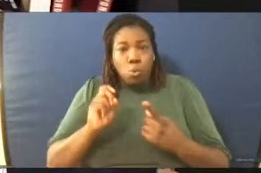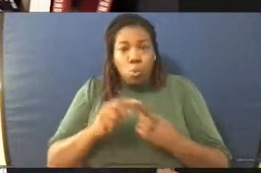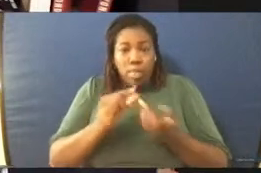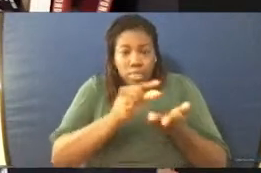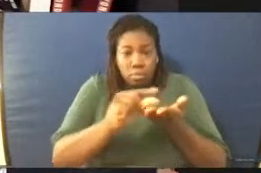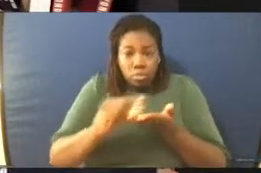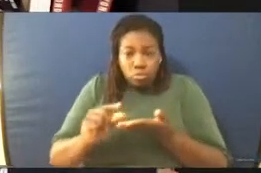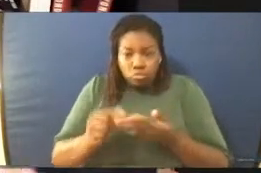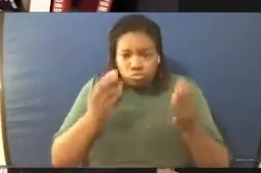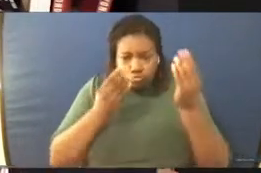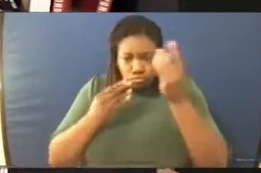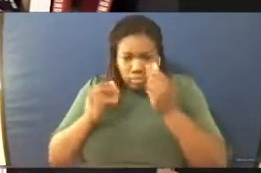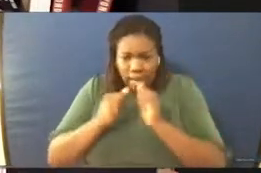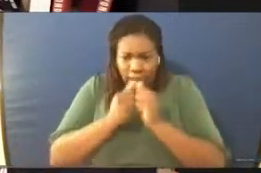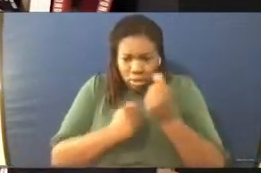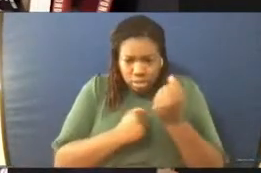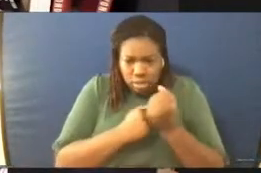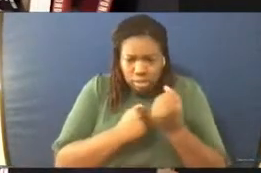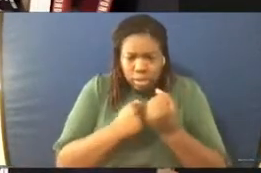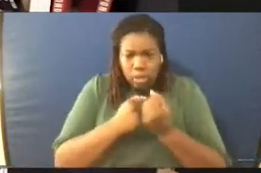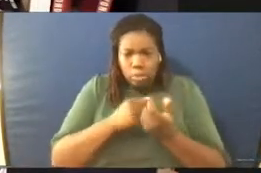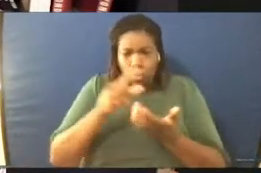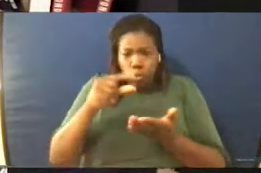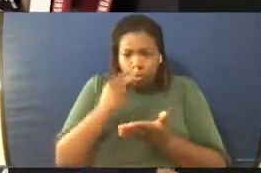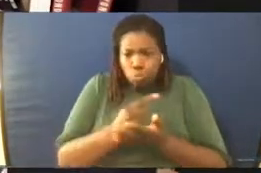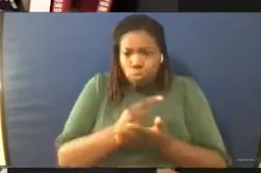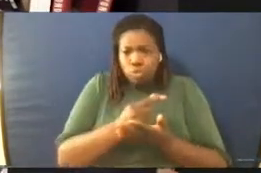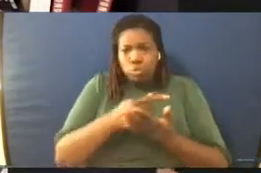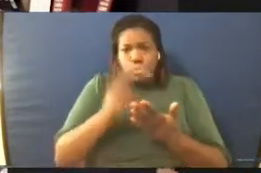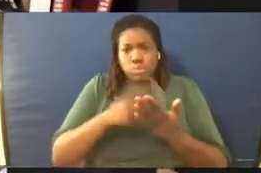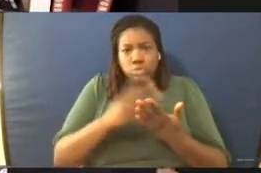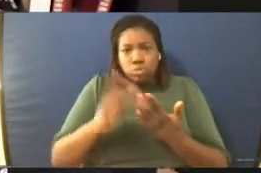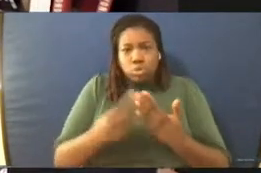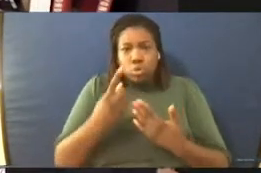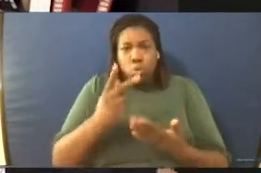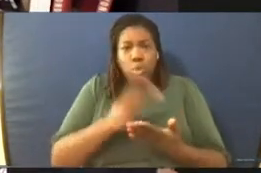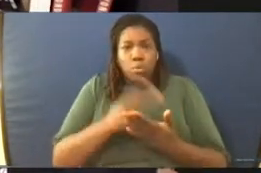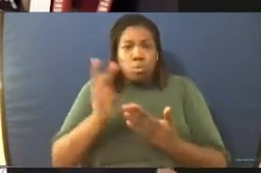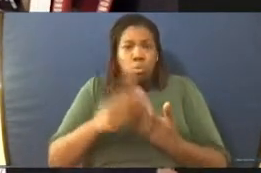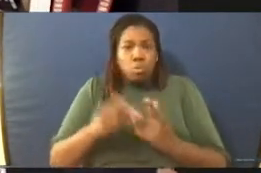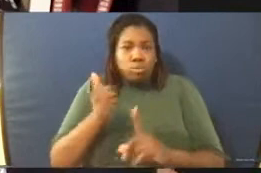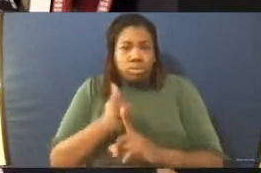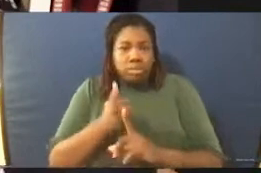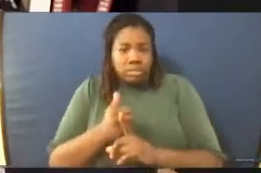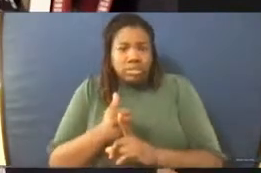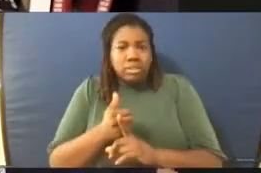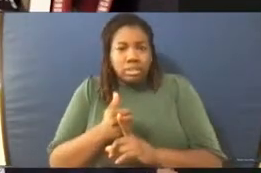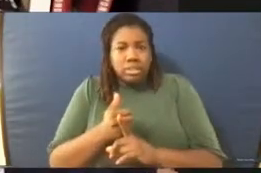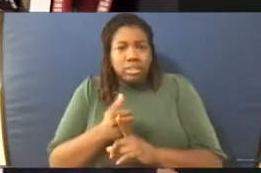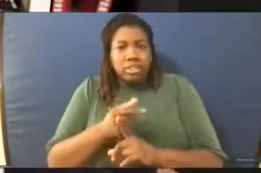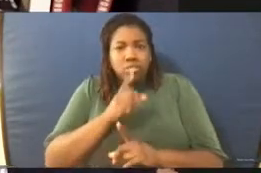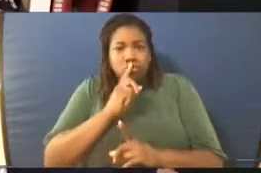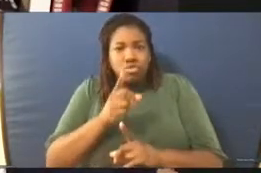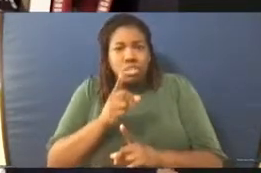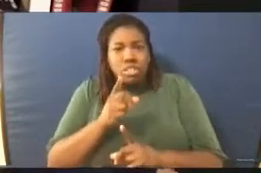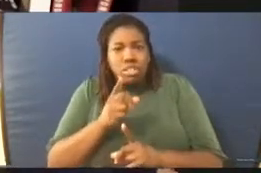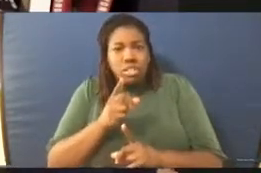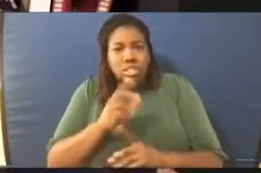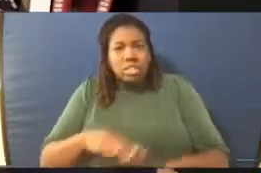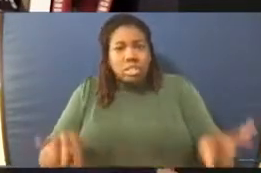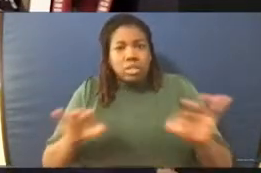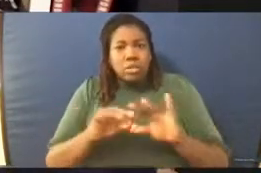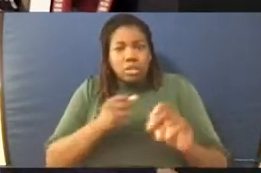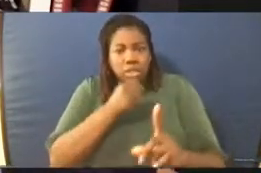and how to support graduate programming, this is one of the programs that has been significant in terms of impact